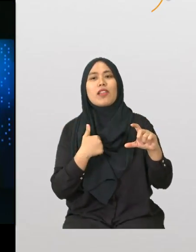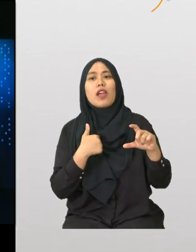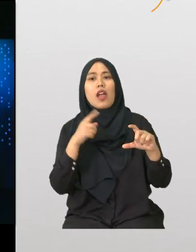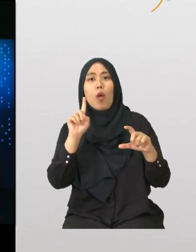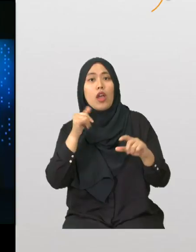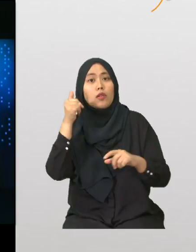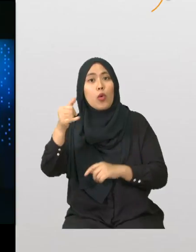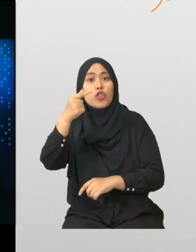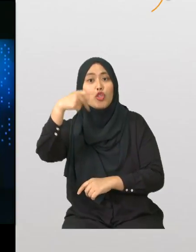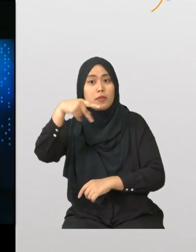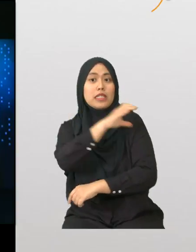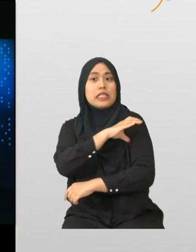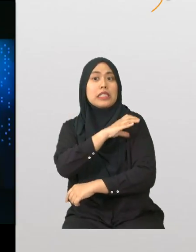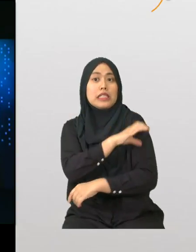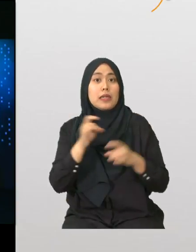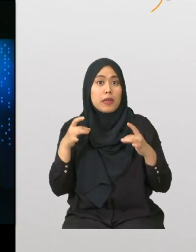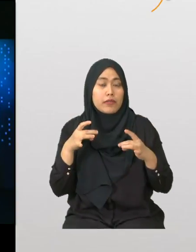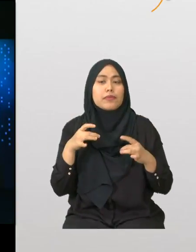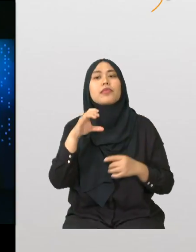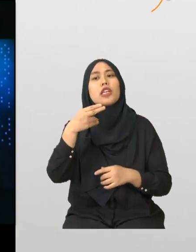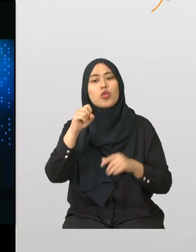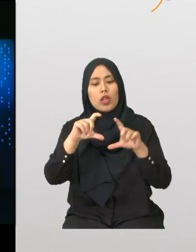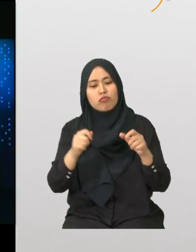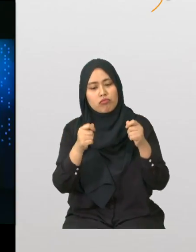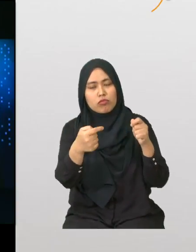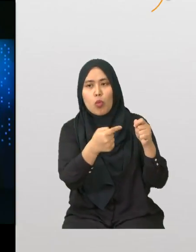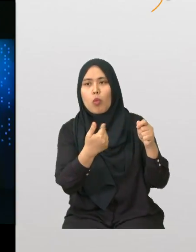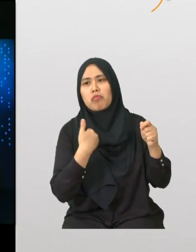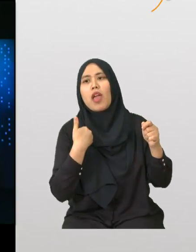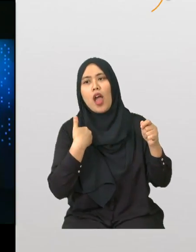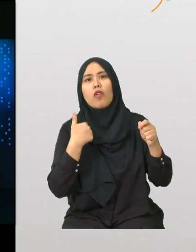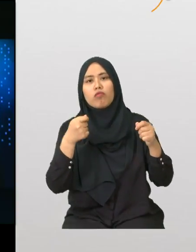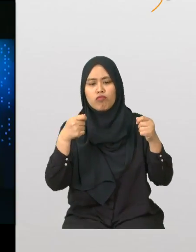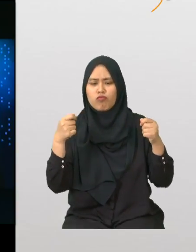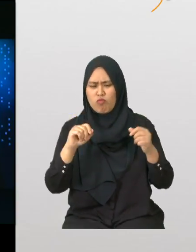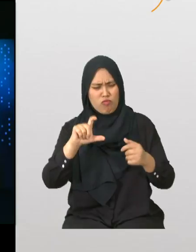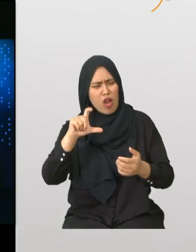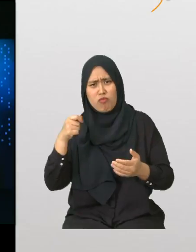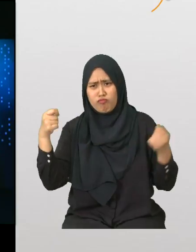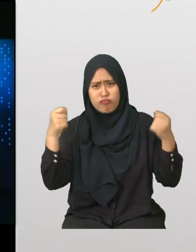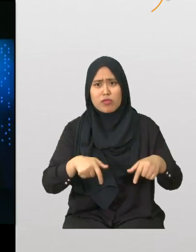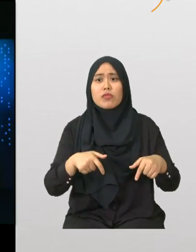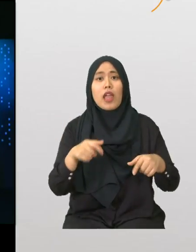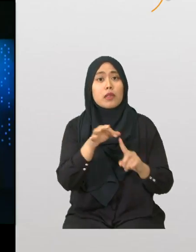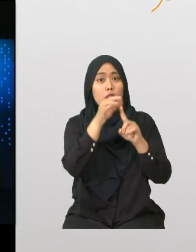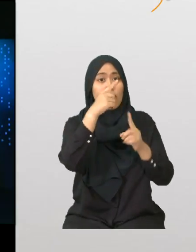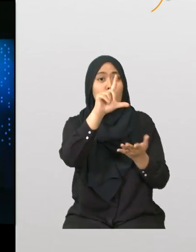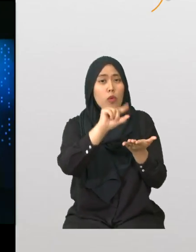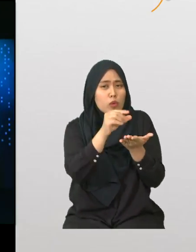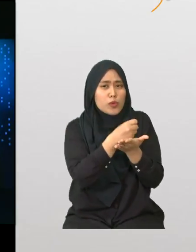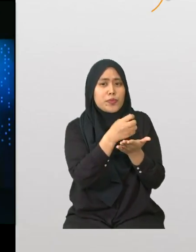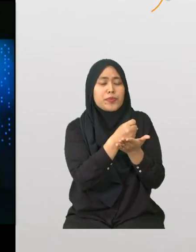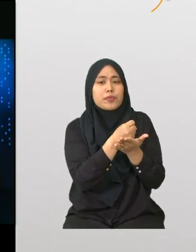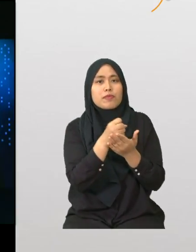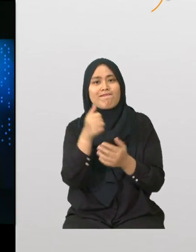CHAS card entitles you to generous subsidies, especially for the lower income. Dr. Lily Neo, who's a